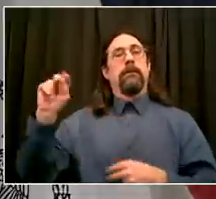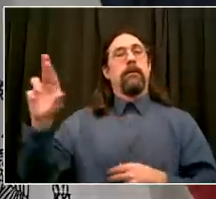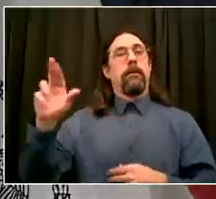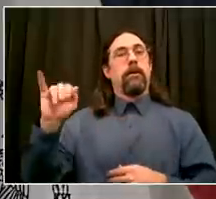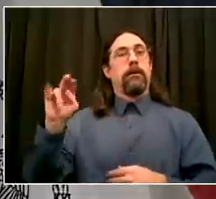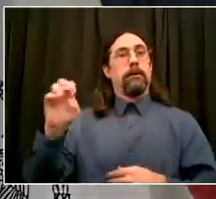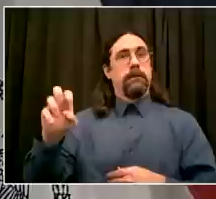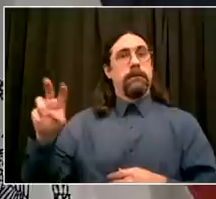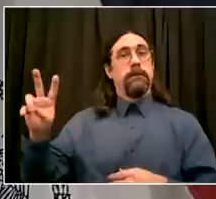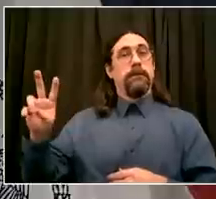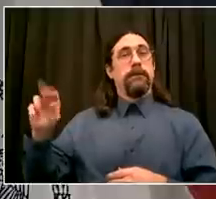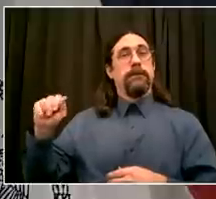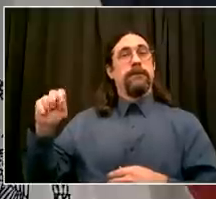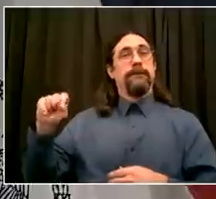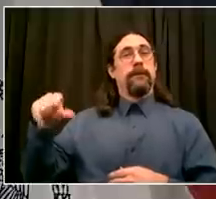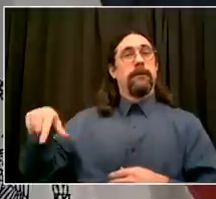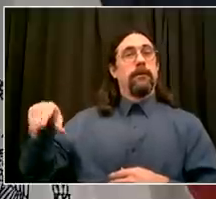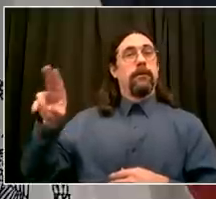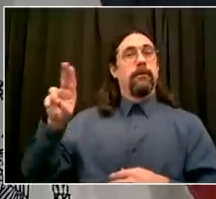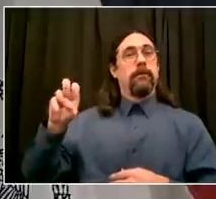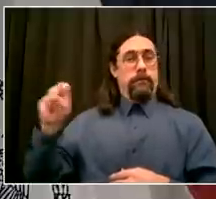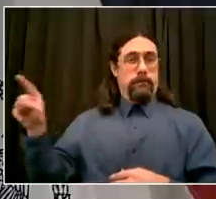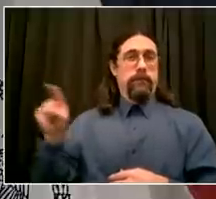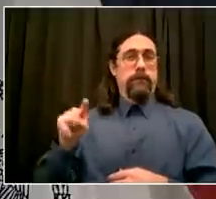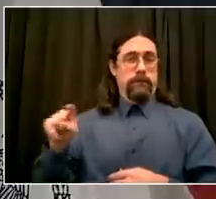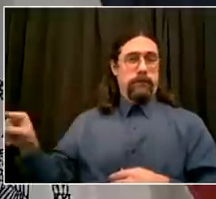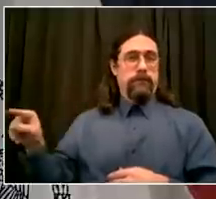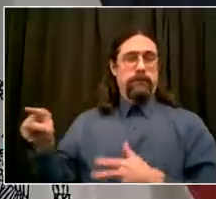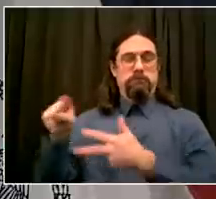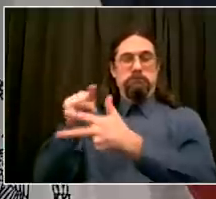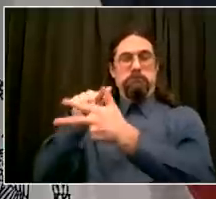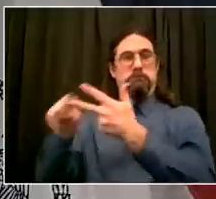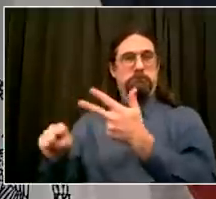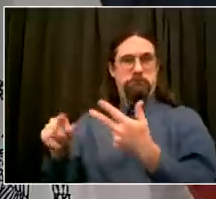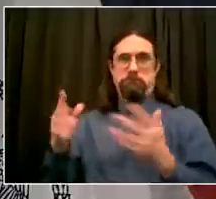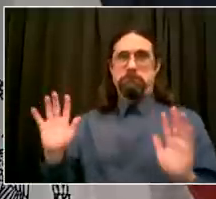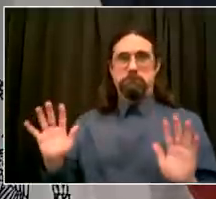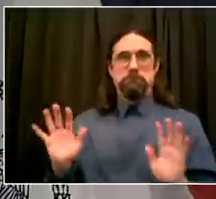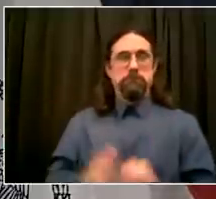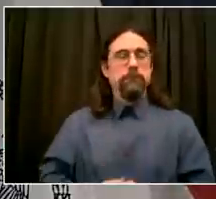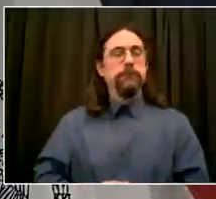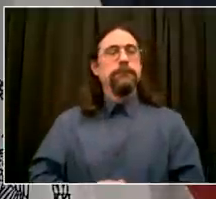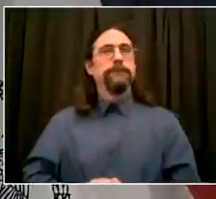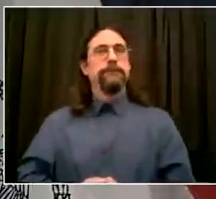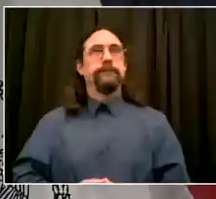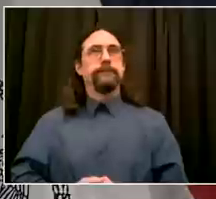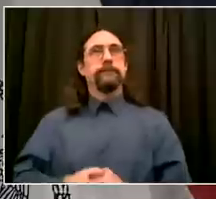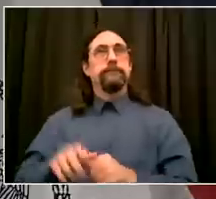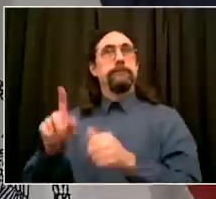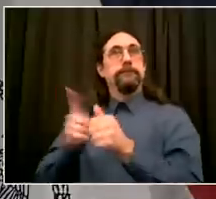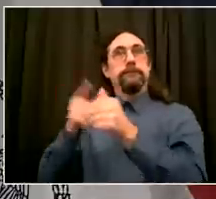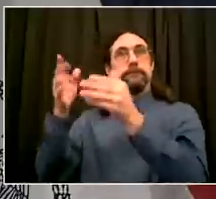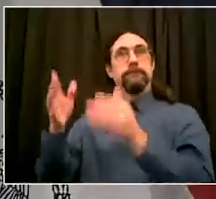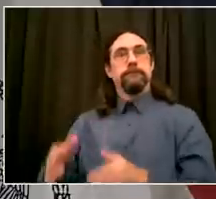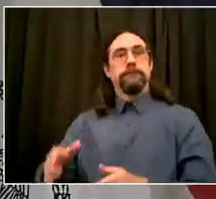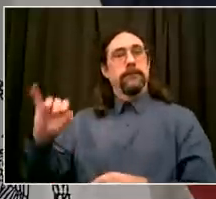Hey, Mr. Mayor, I have to tell you I'm a Yankee fan, but I think the news about Citi Field is